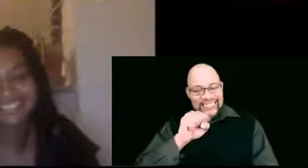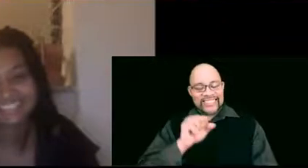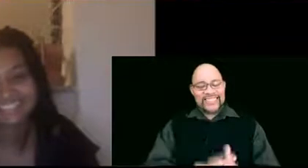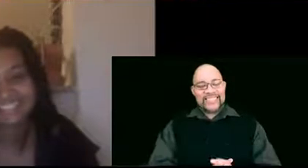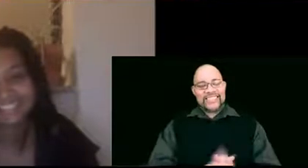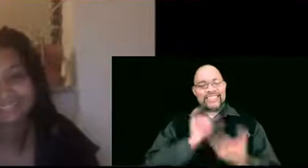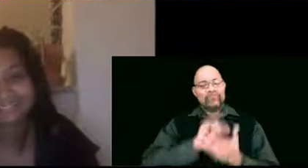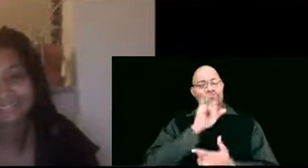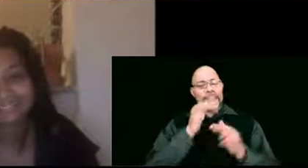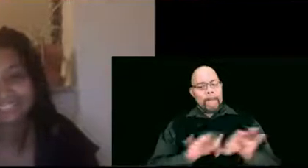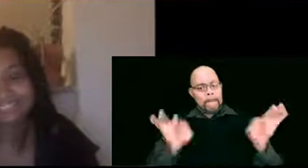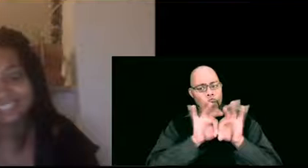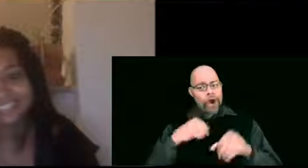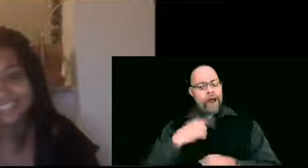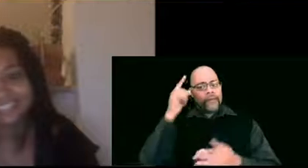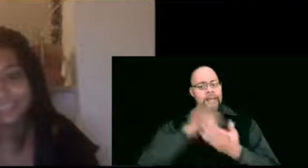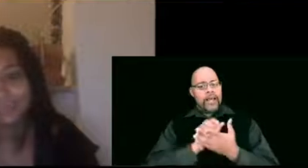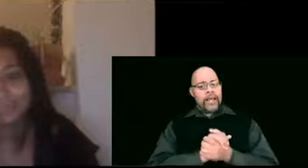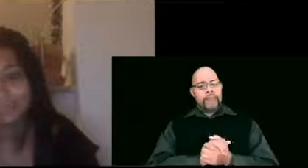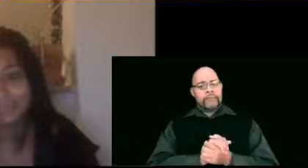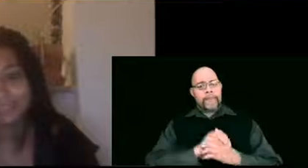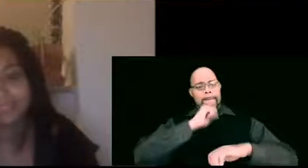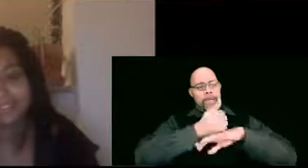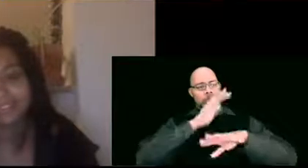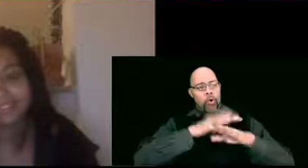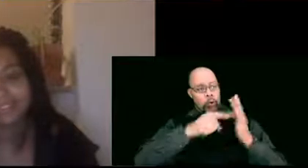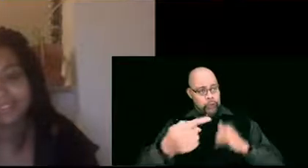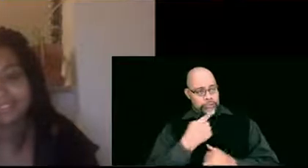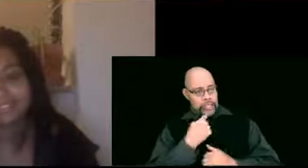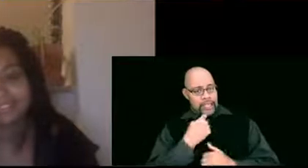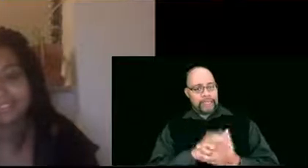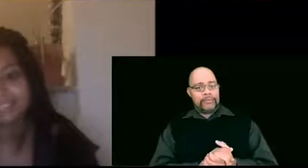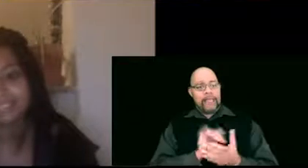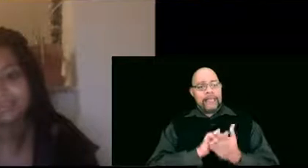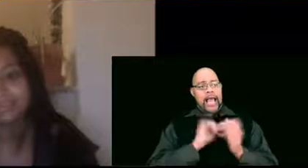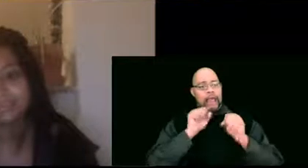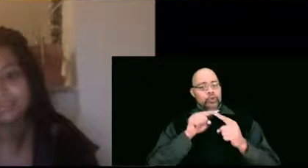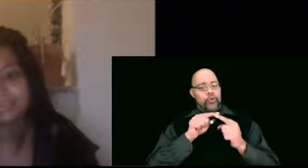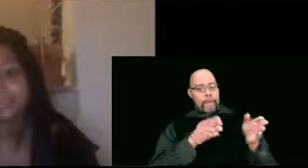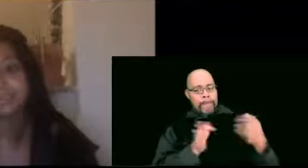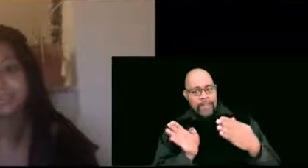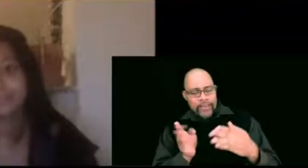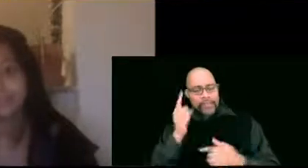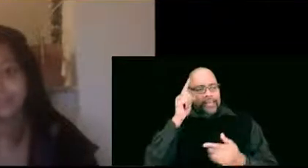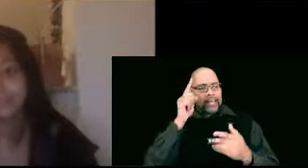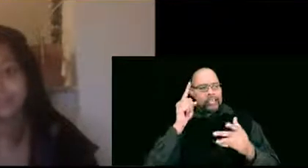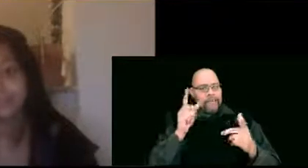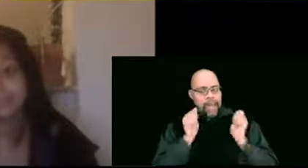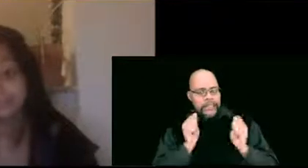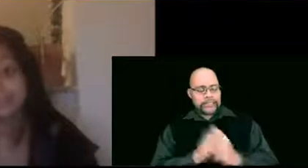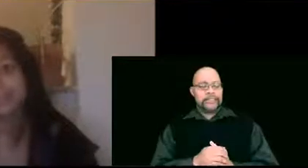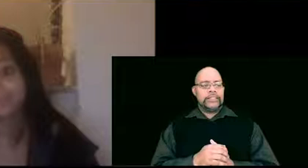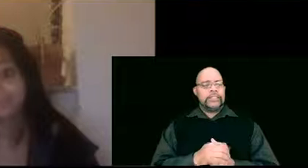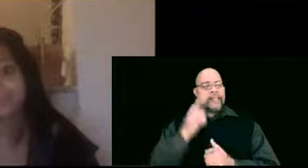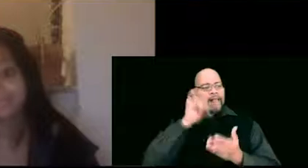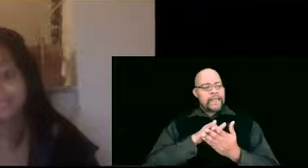Yeah, that's really important. And I think, based on what you were saying, like kind of being able to pivot and think on your